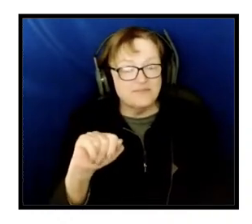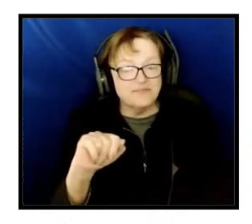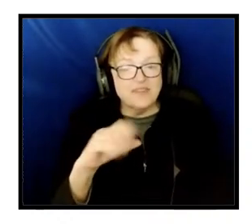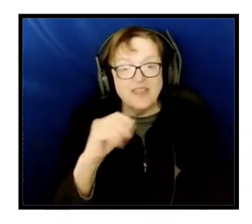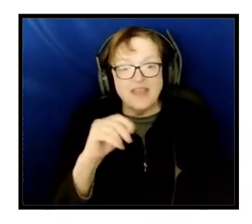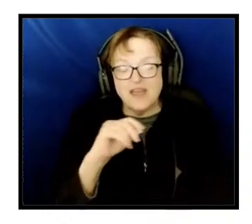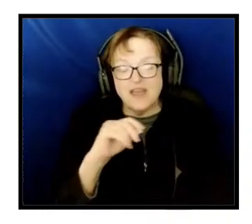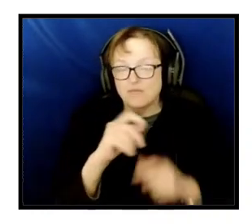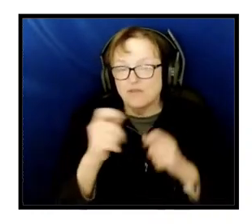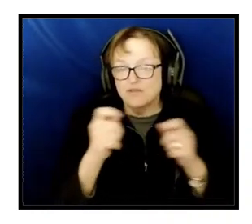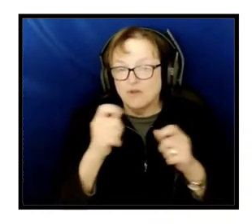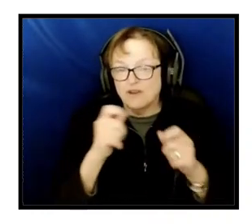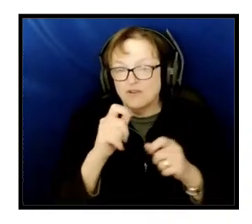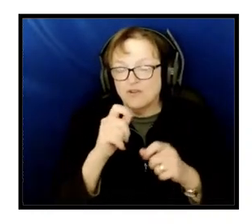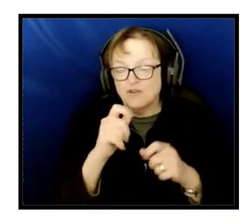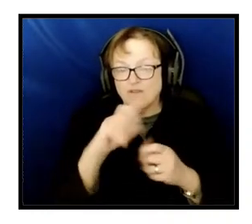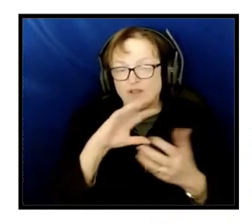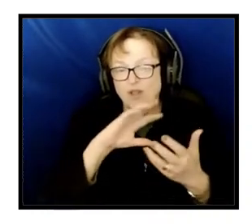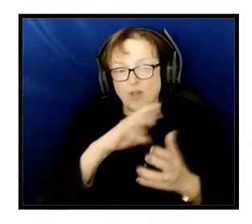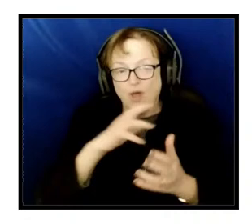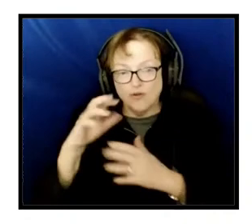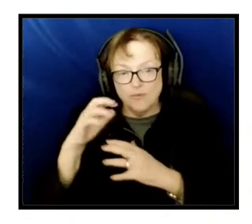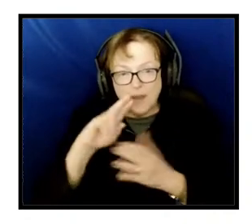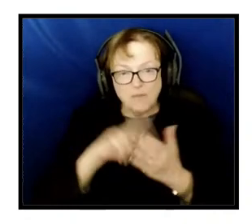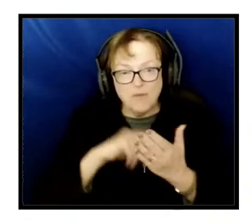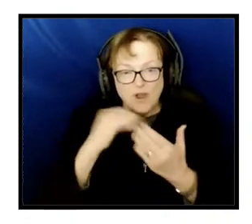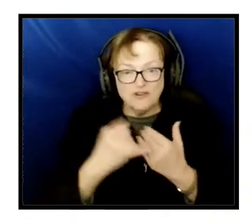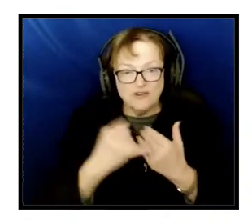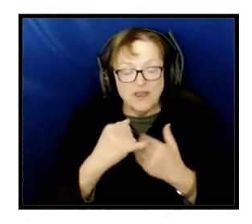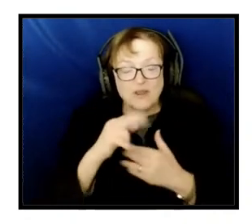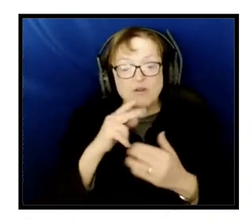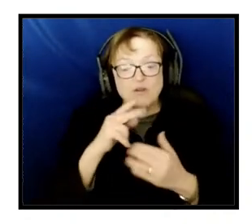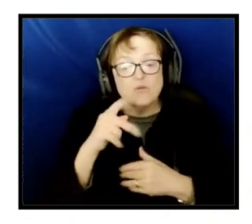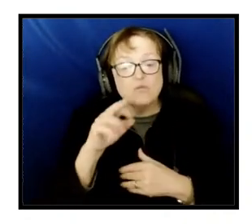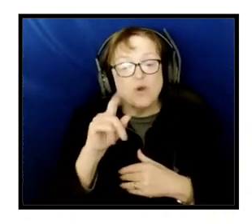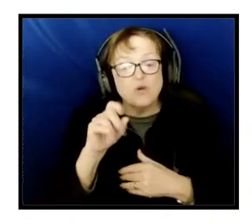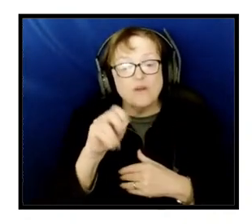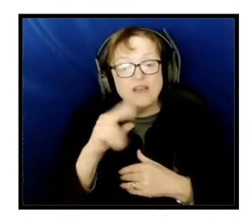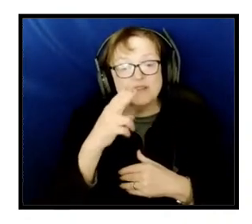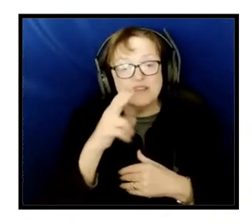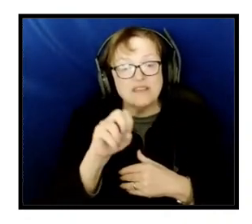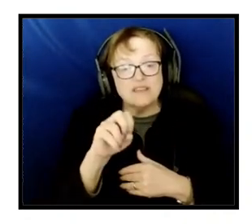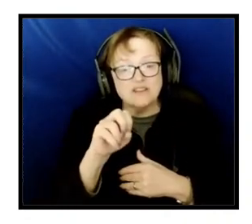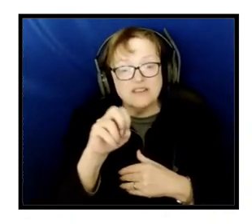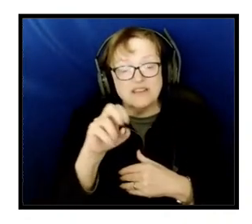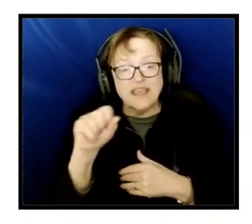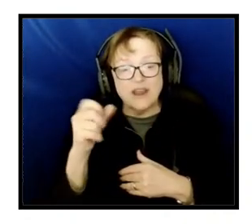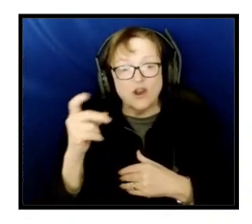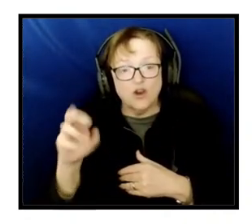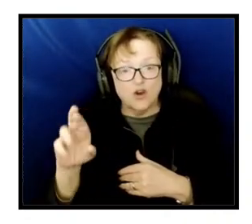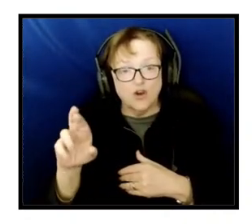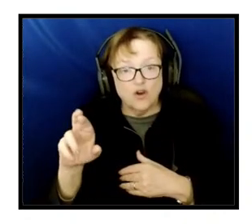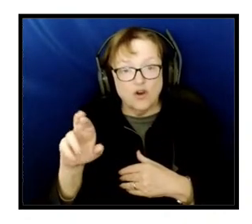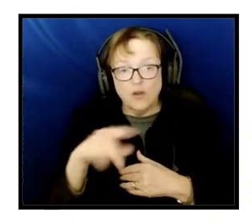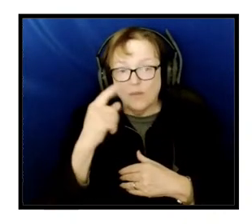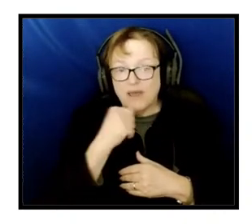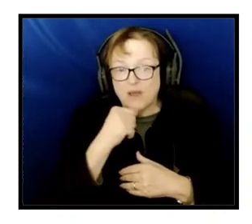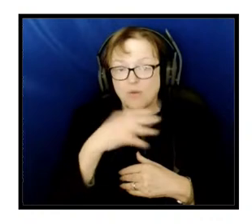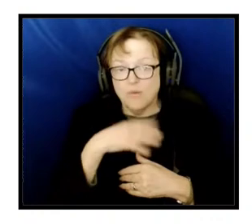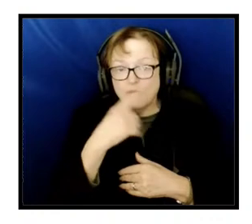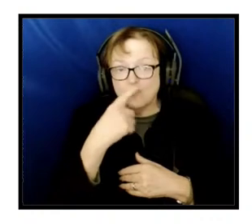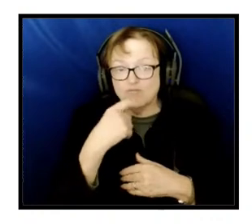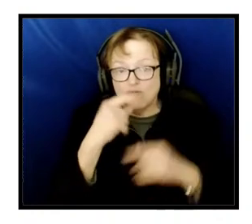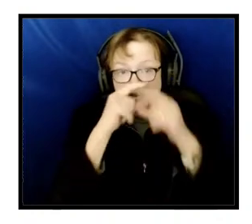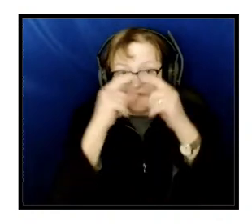Laundromat Project, and my pronouns are she and her. I'm a Black woman wearing red frame glasses